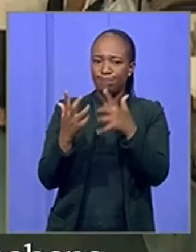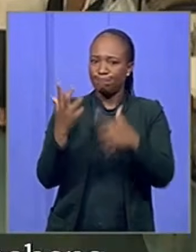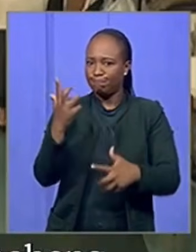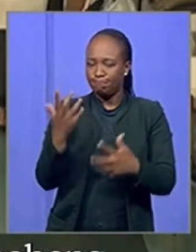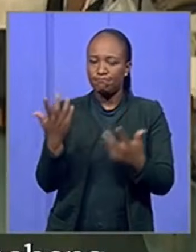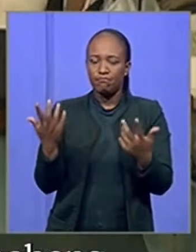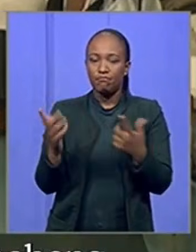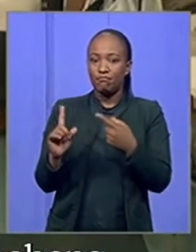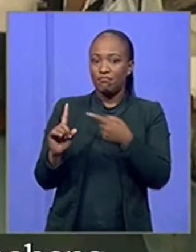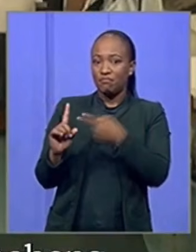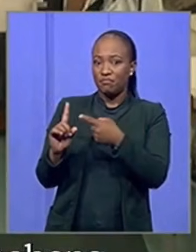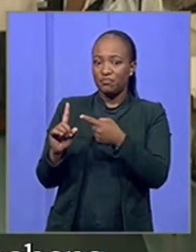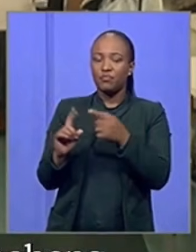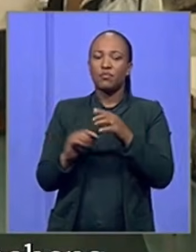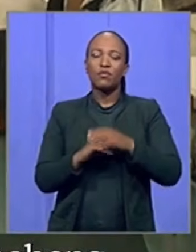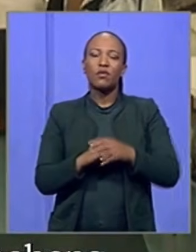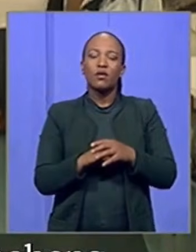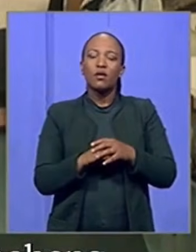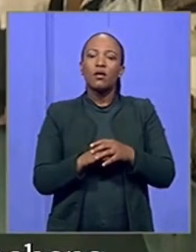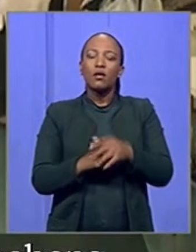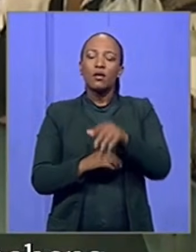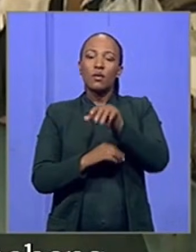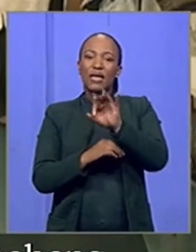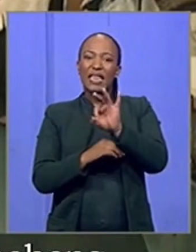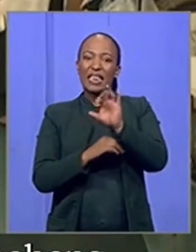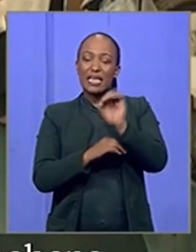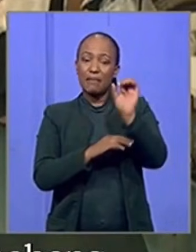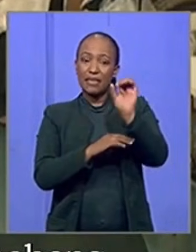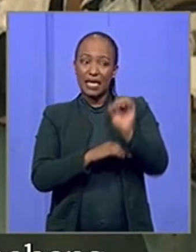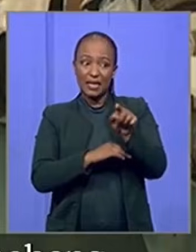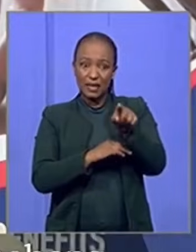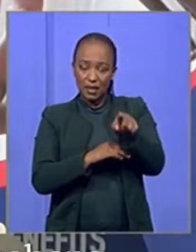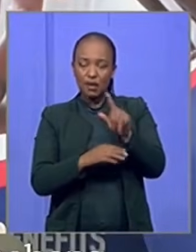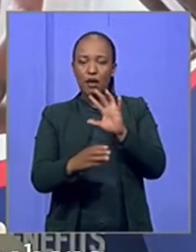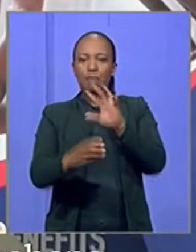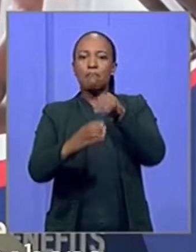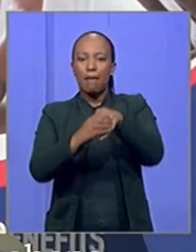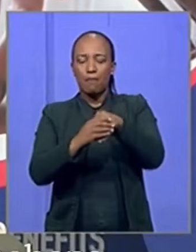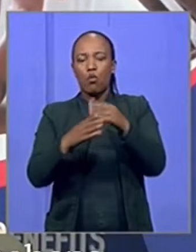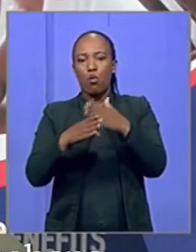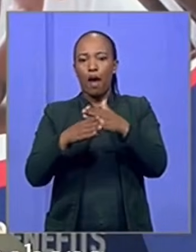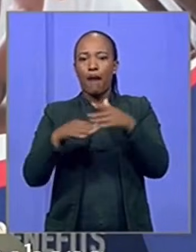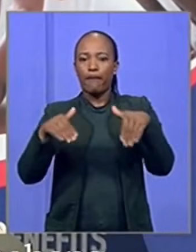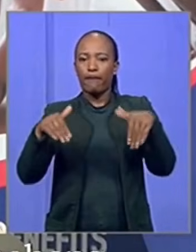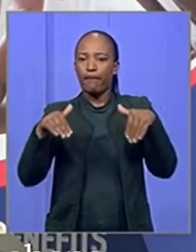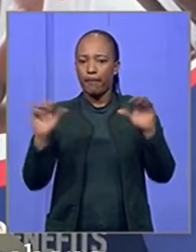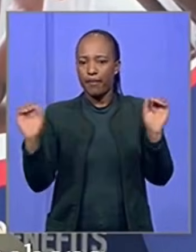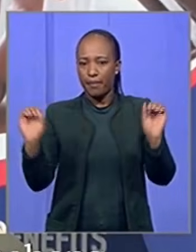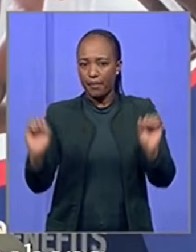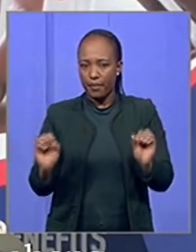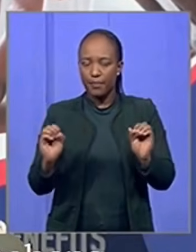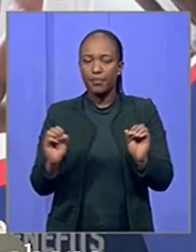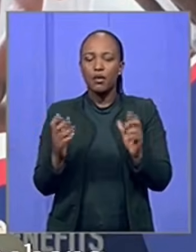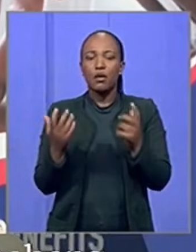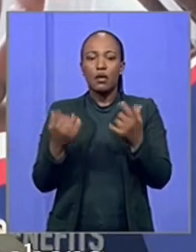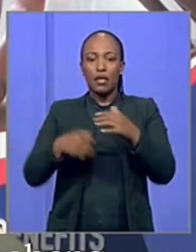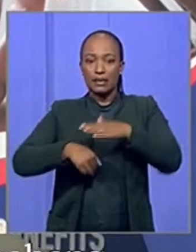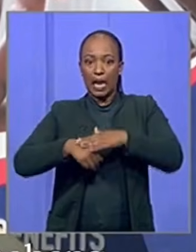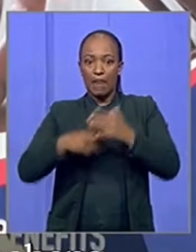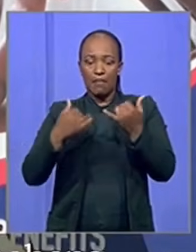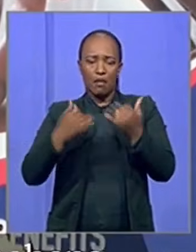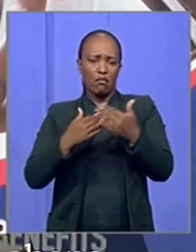ya diperesente tse 30 tsa Maafrika Borwa a hloka mosebetsi. And this approach this time around, it's from the